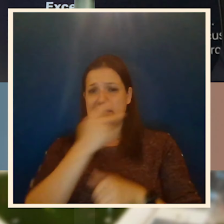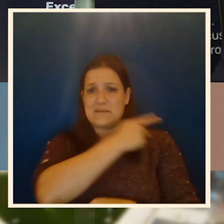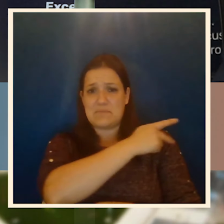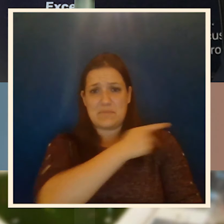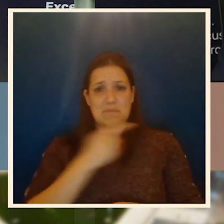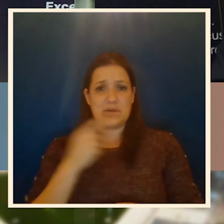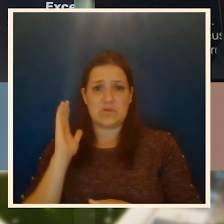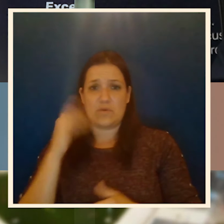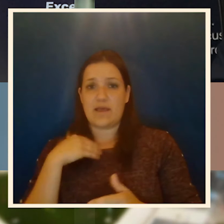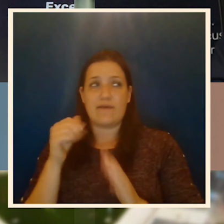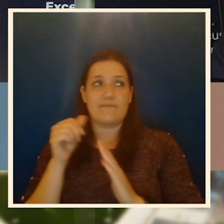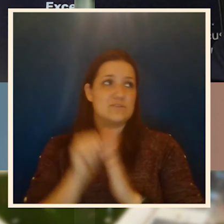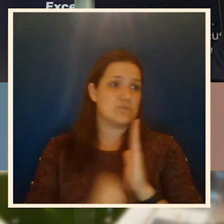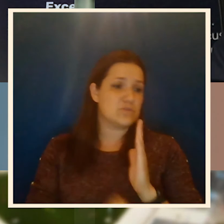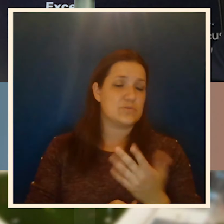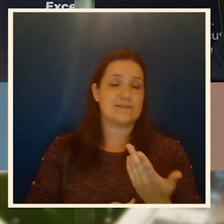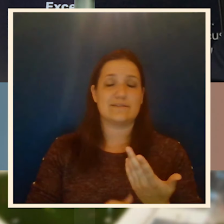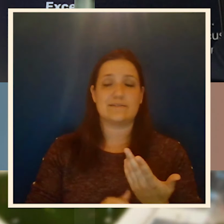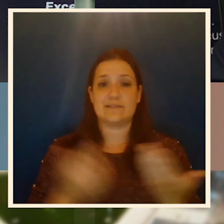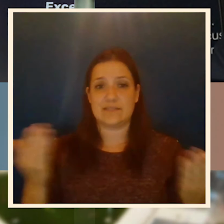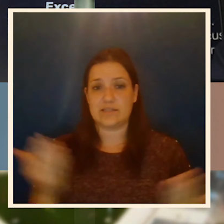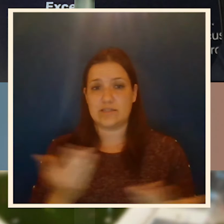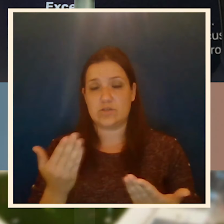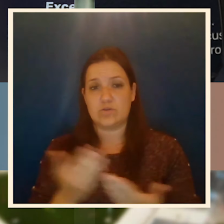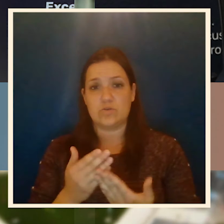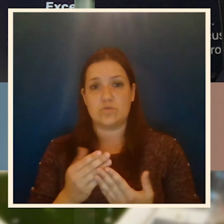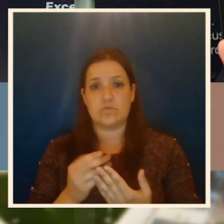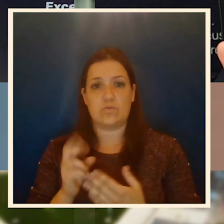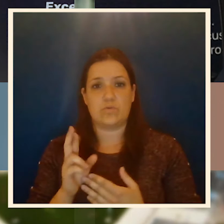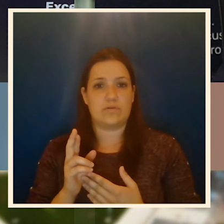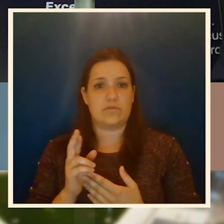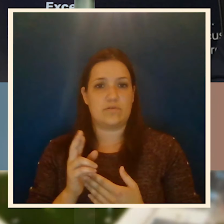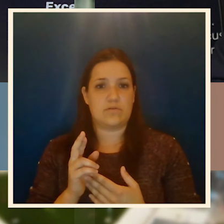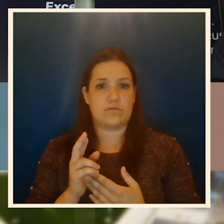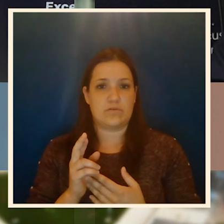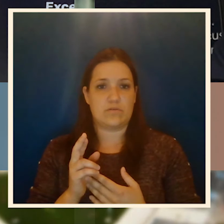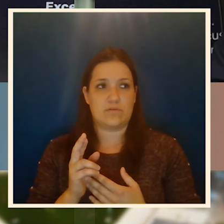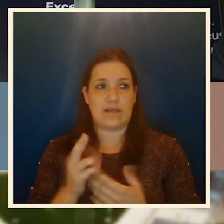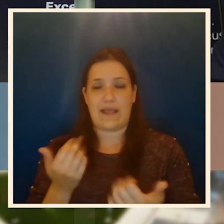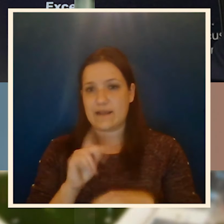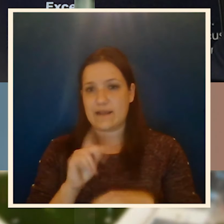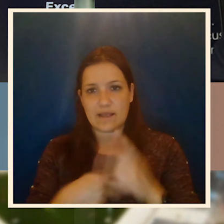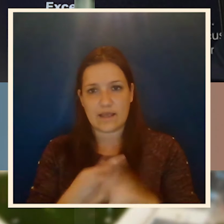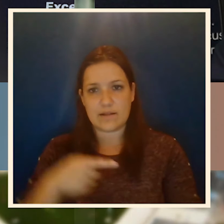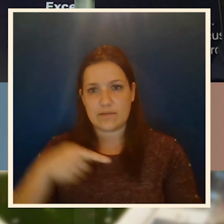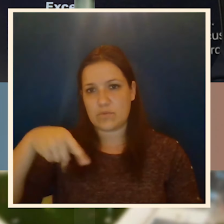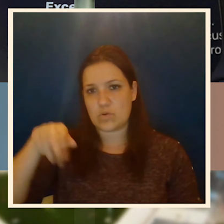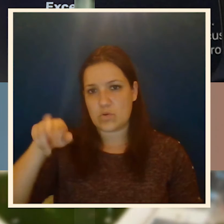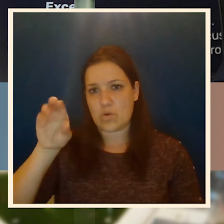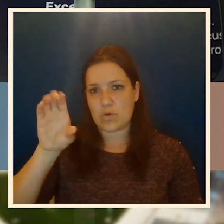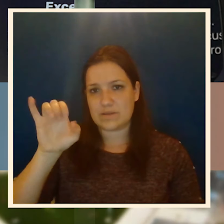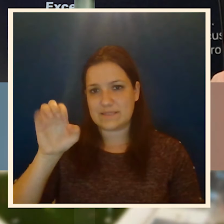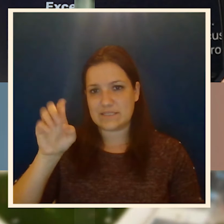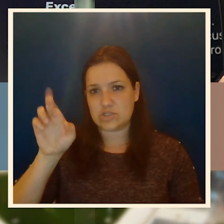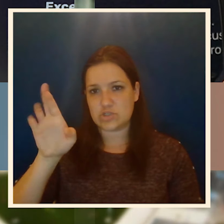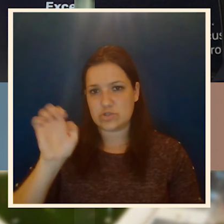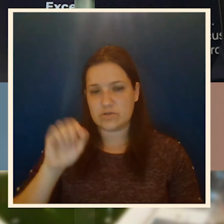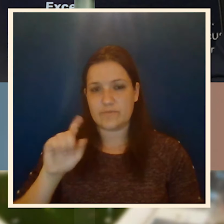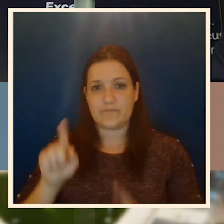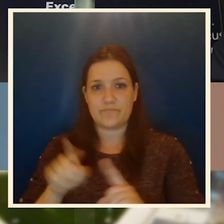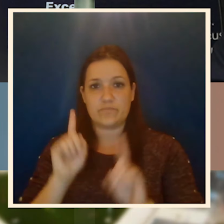undergo surgery here at Cahuilla or a procedure, they first go